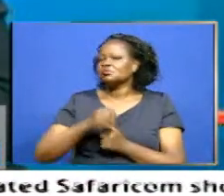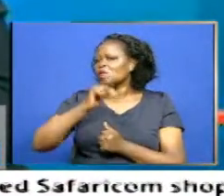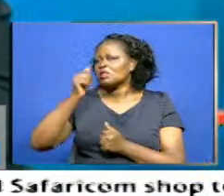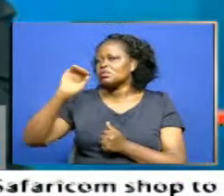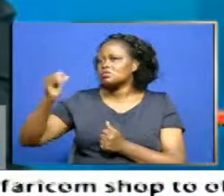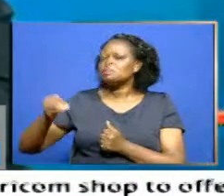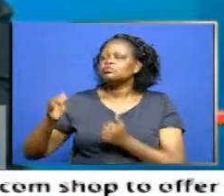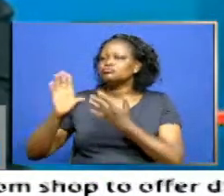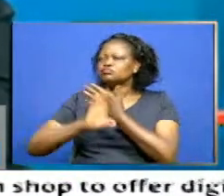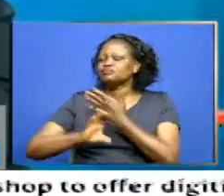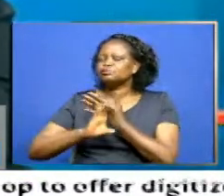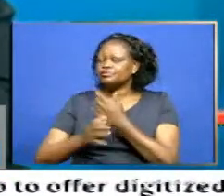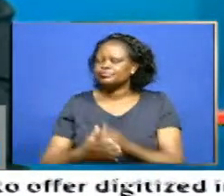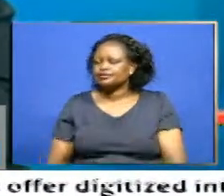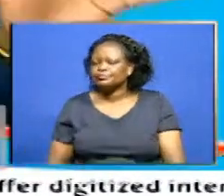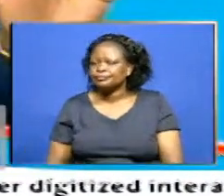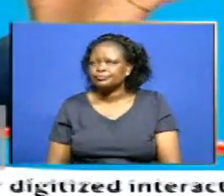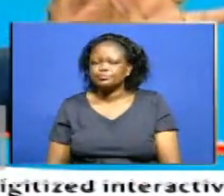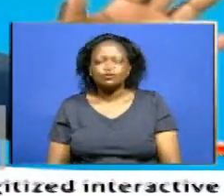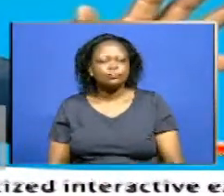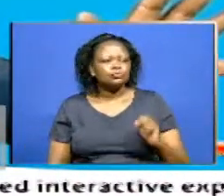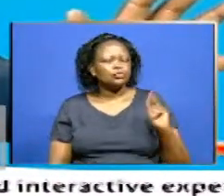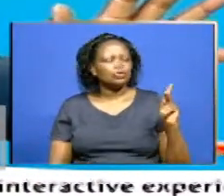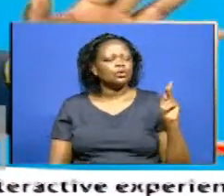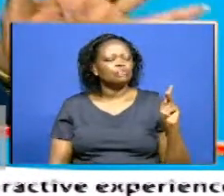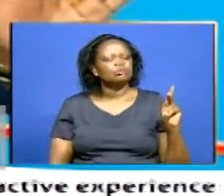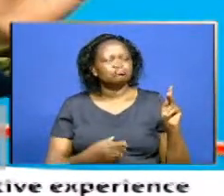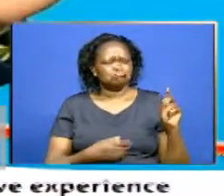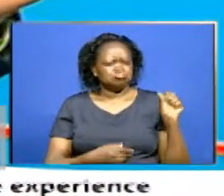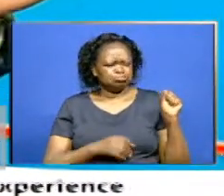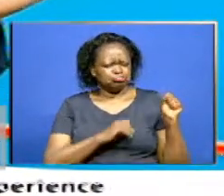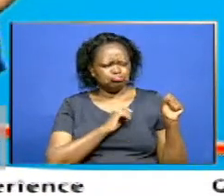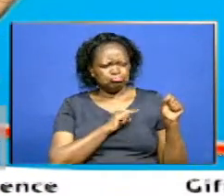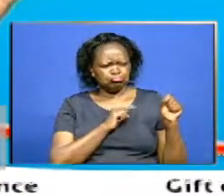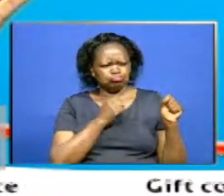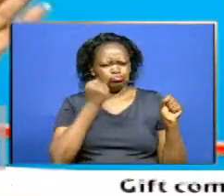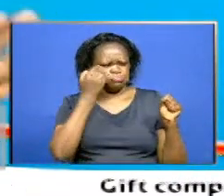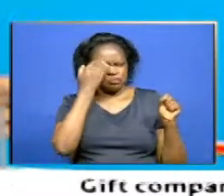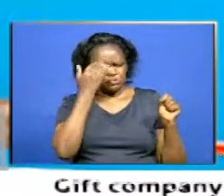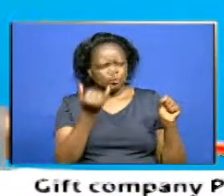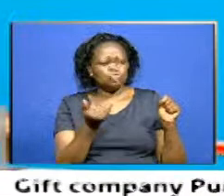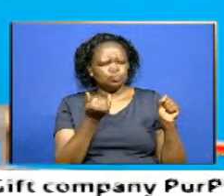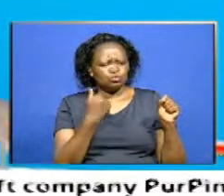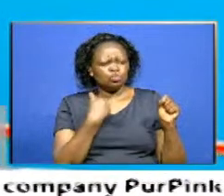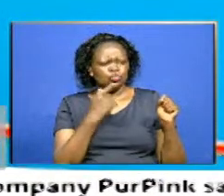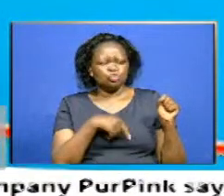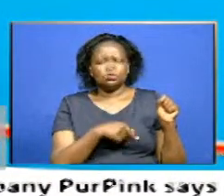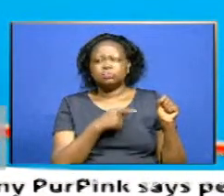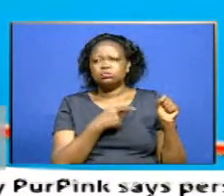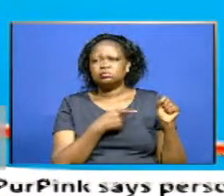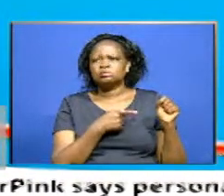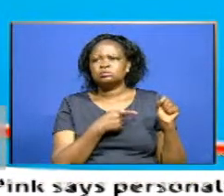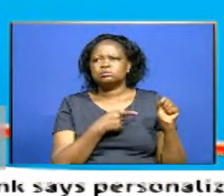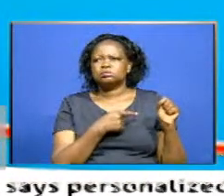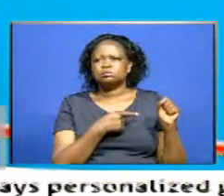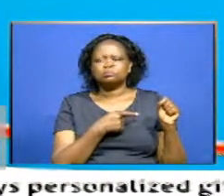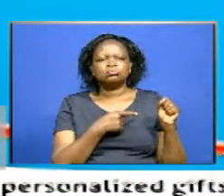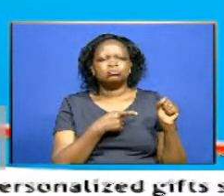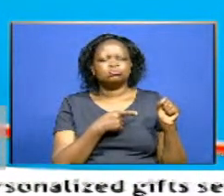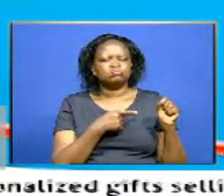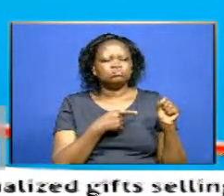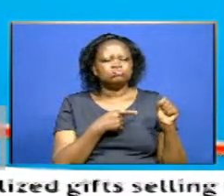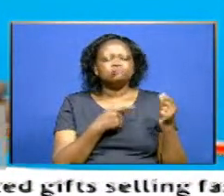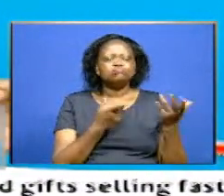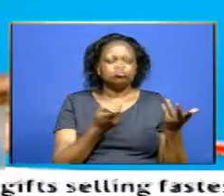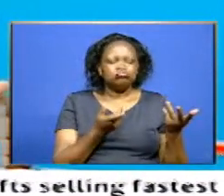country as well. Yes. Dr. Kitui, I want you to hold it up there because we want now to go to the streets of Nairobi, where